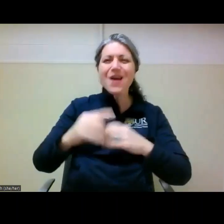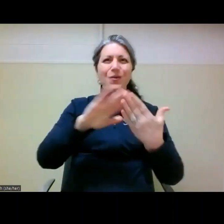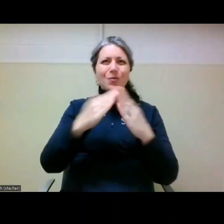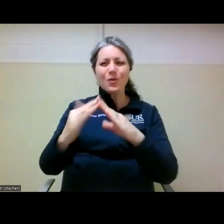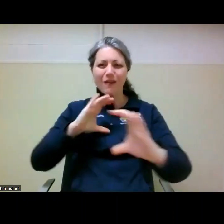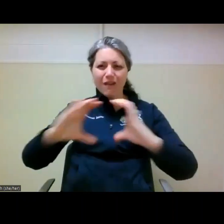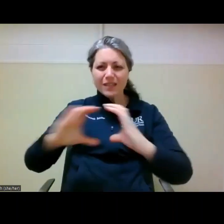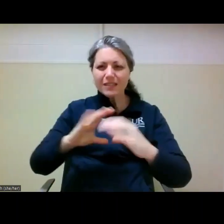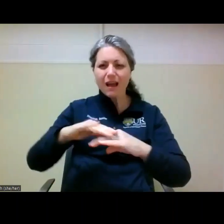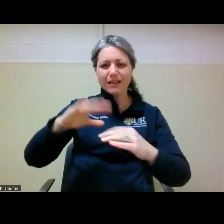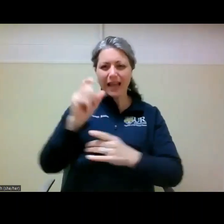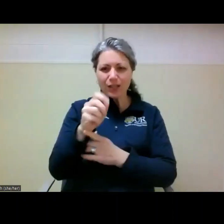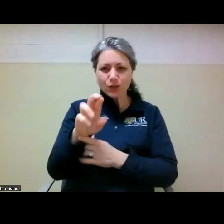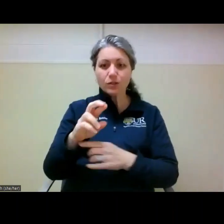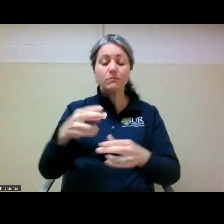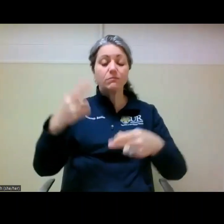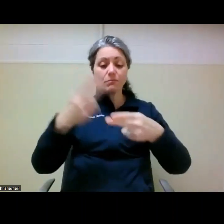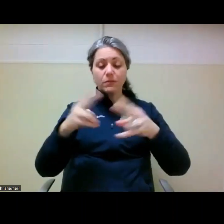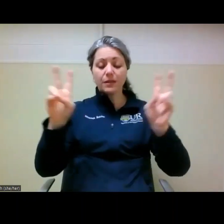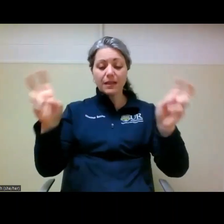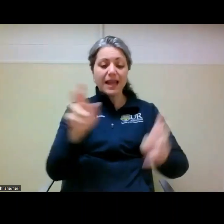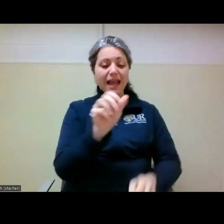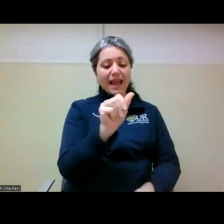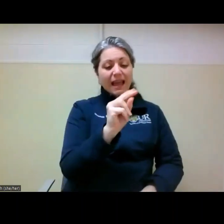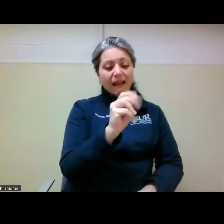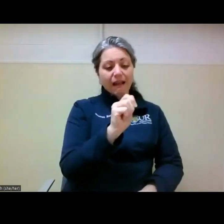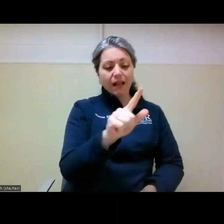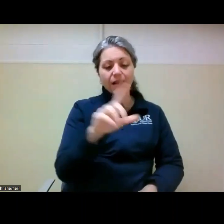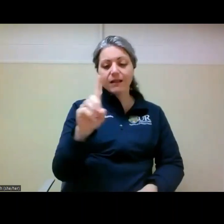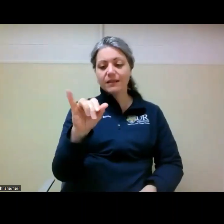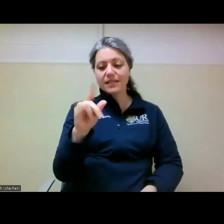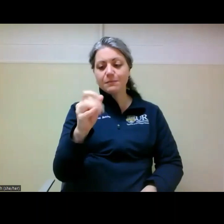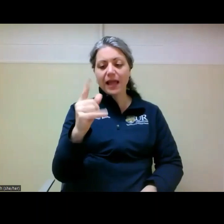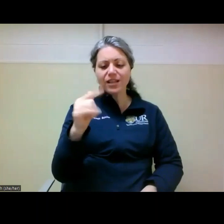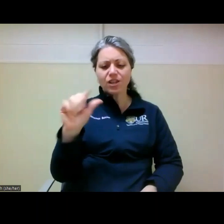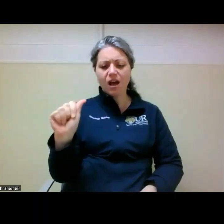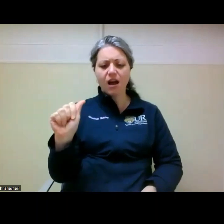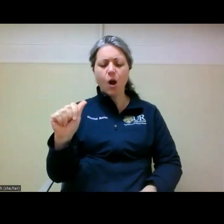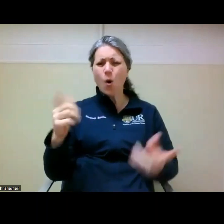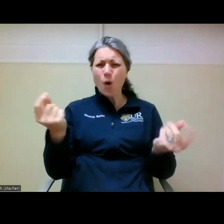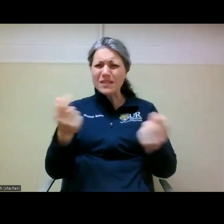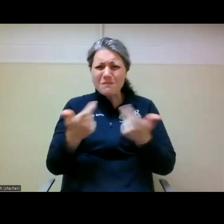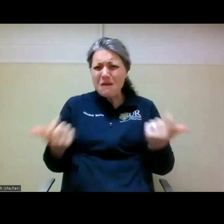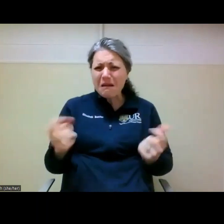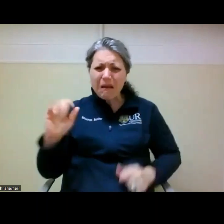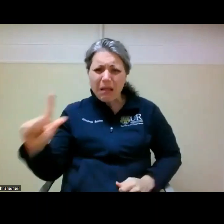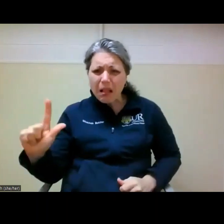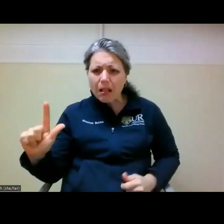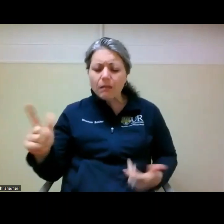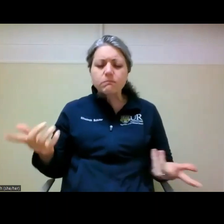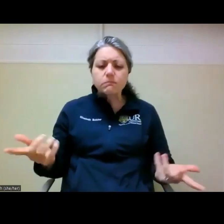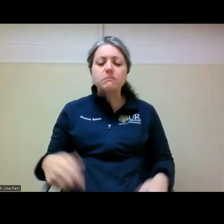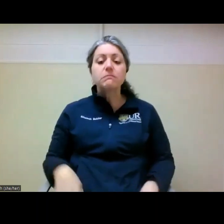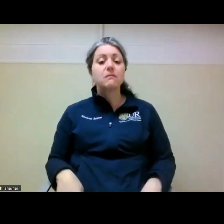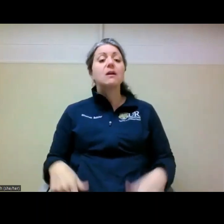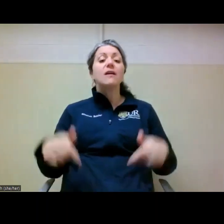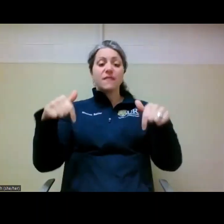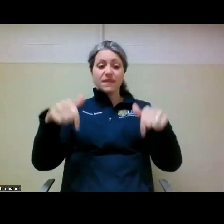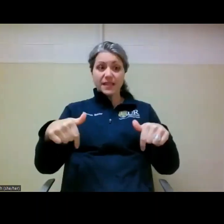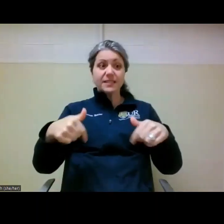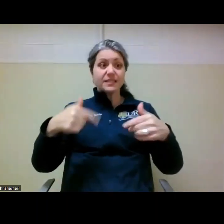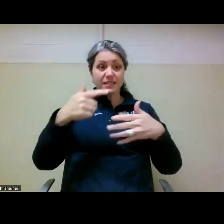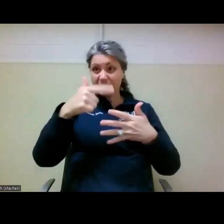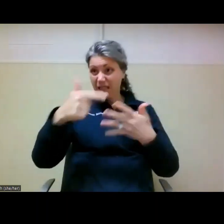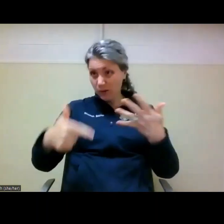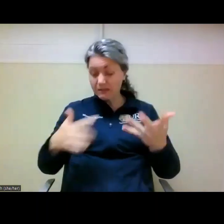cancer titled Anal Dysplasia, What's the Big Deal? Community Conversations on Cancer is an educational series designed